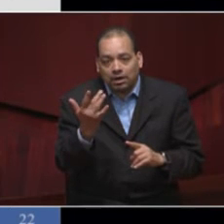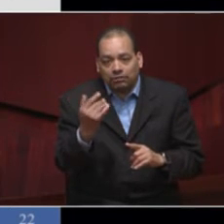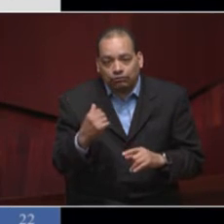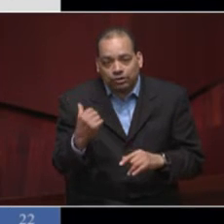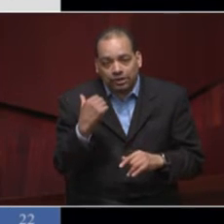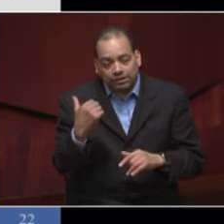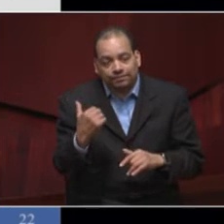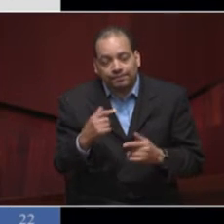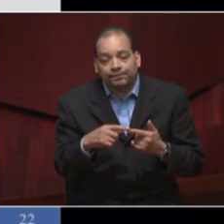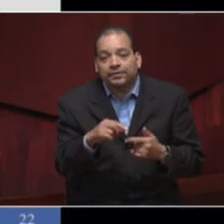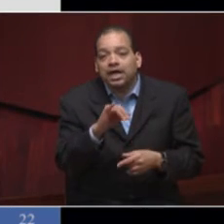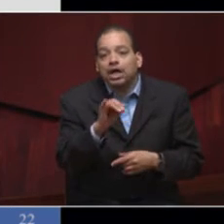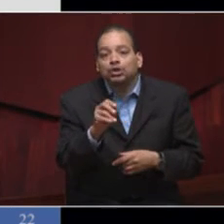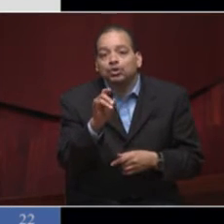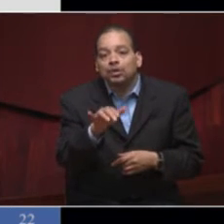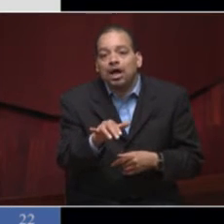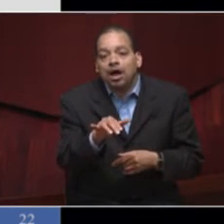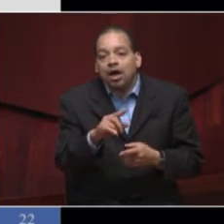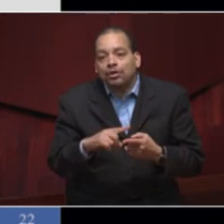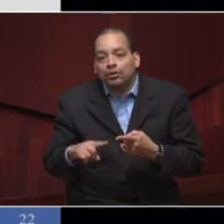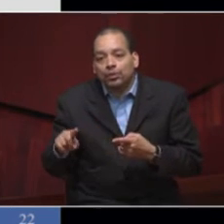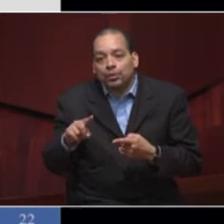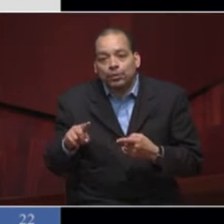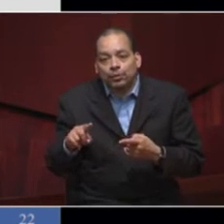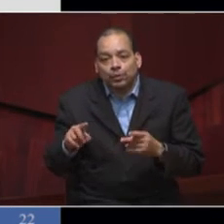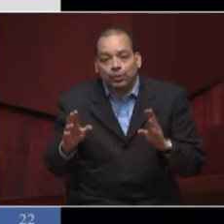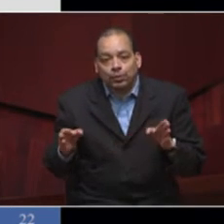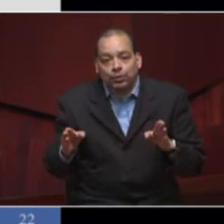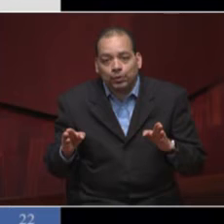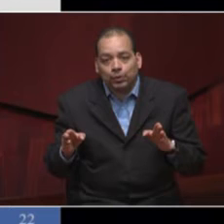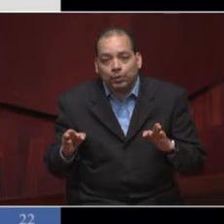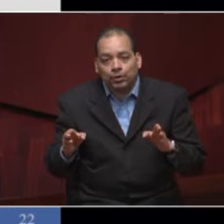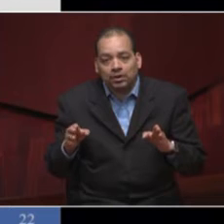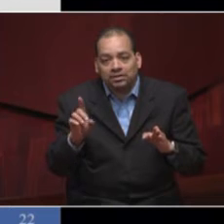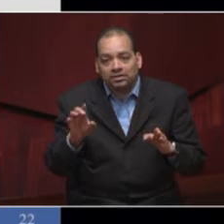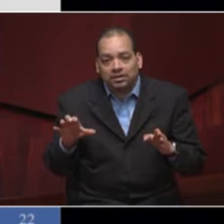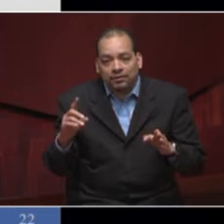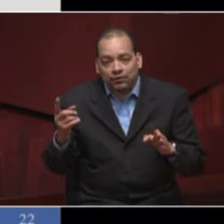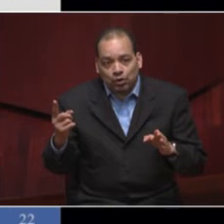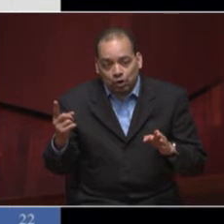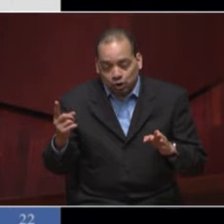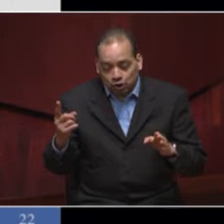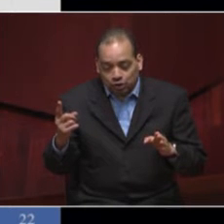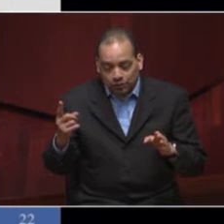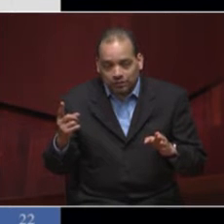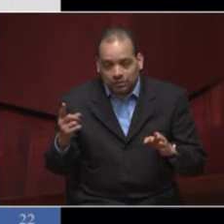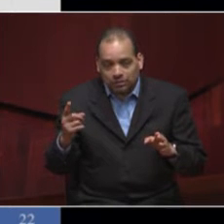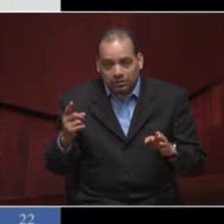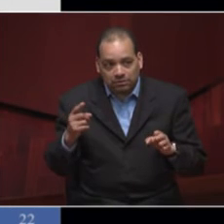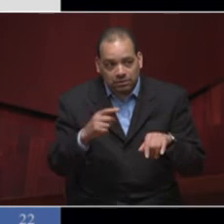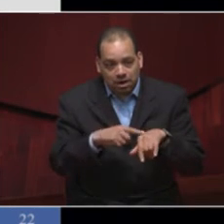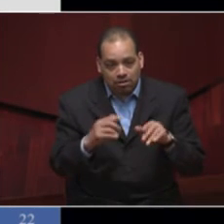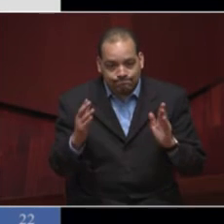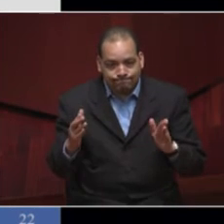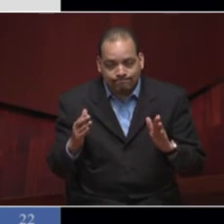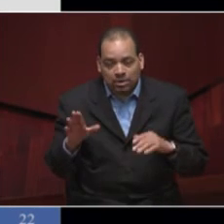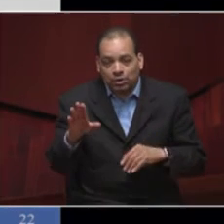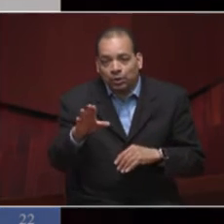The July through 1 December timeframe gives your agency 5